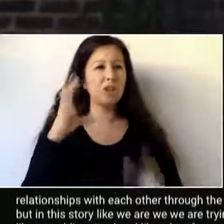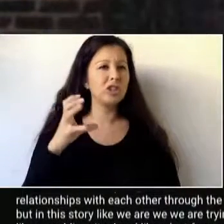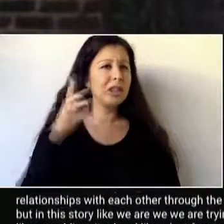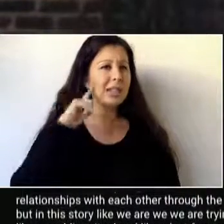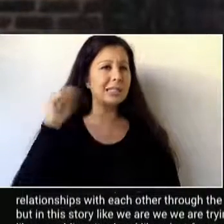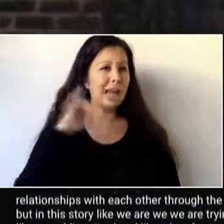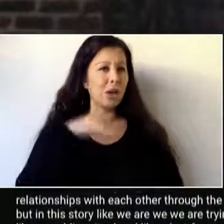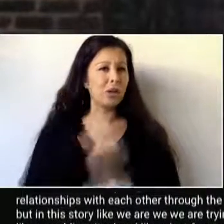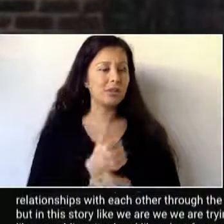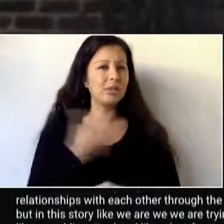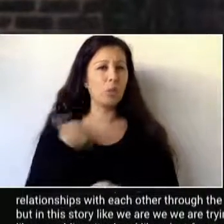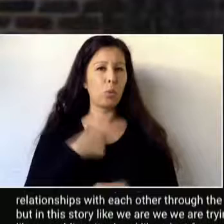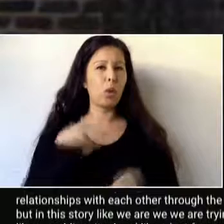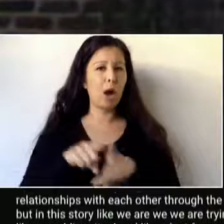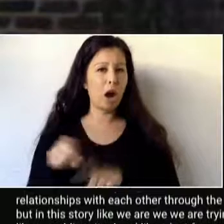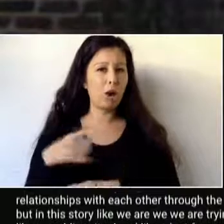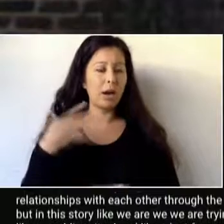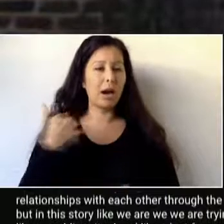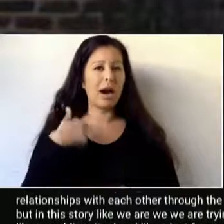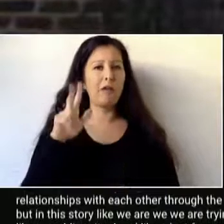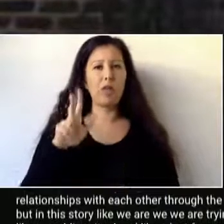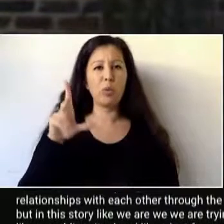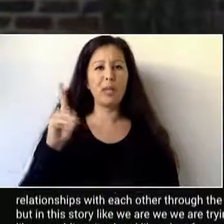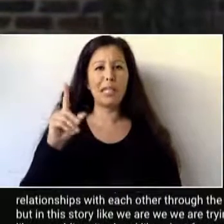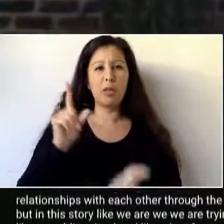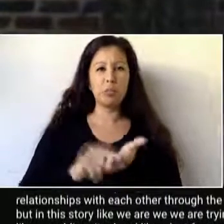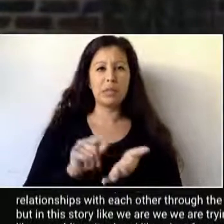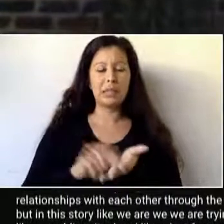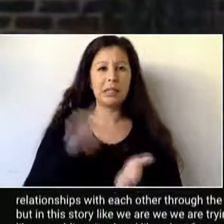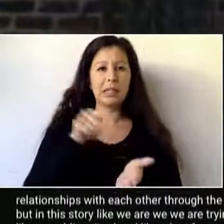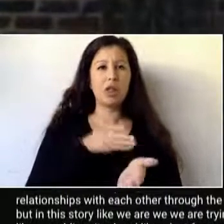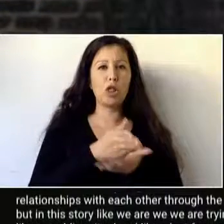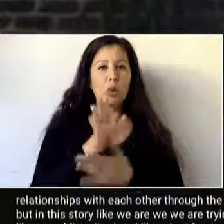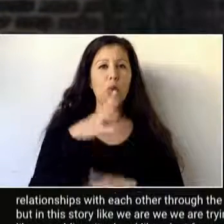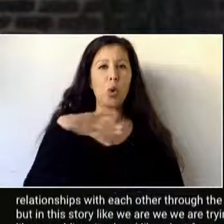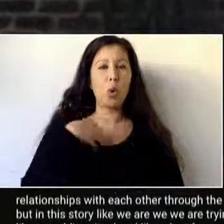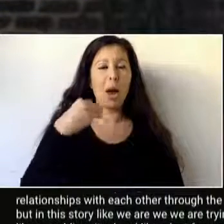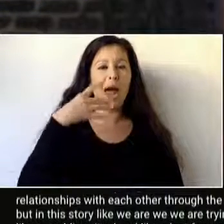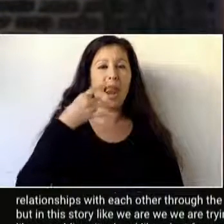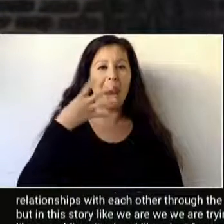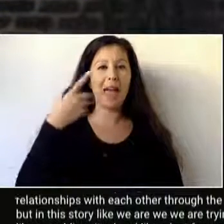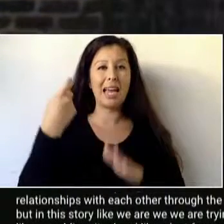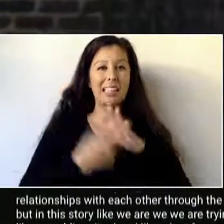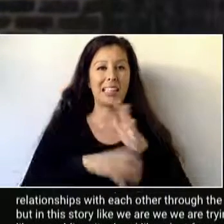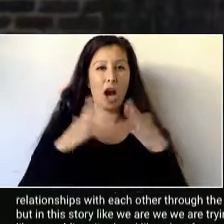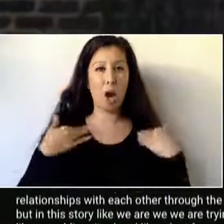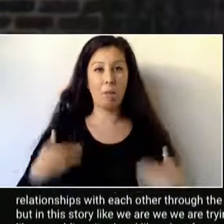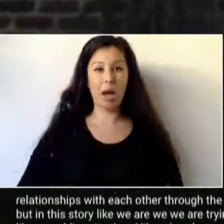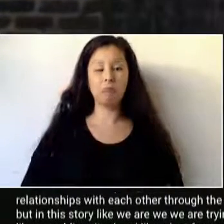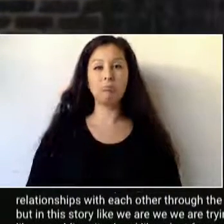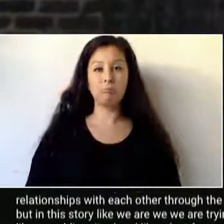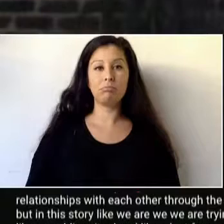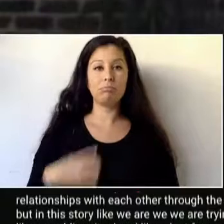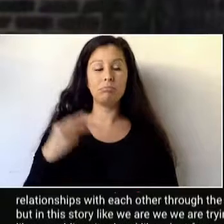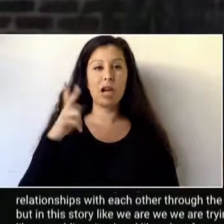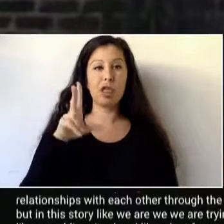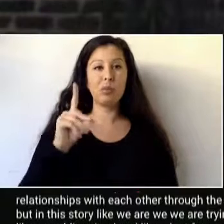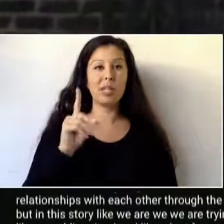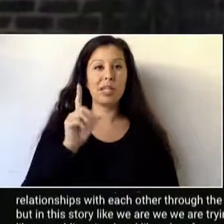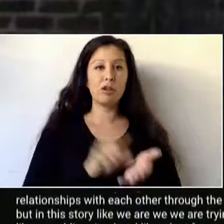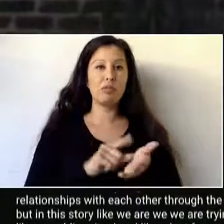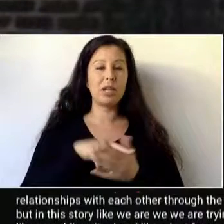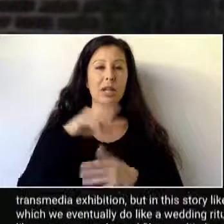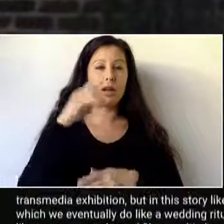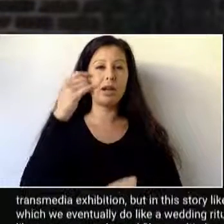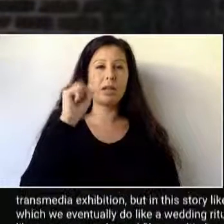installation. We're also doing some like 3D printed through white light scanning of our bodies and 3D printing like